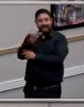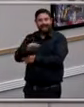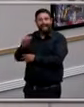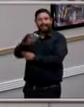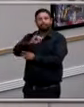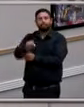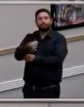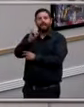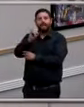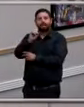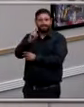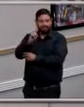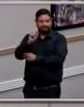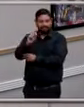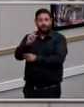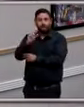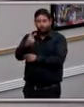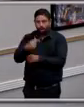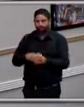cdavis139@judsonISD.org.